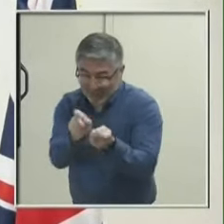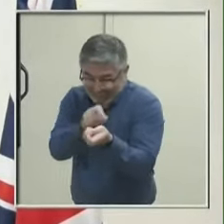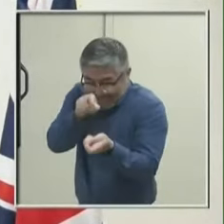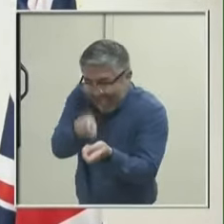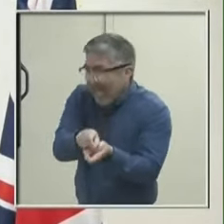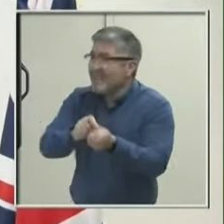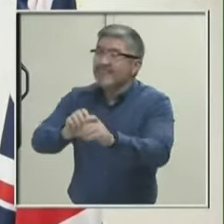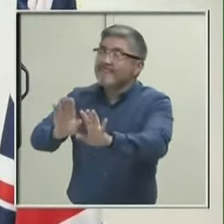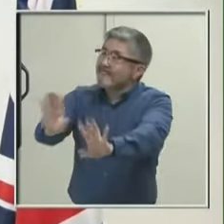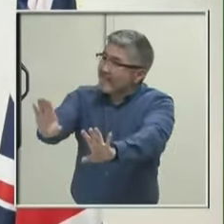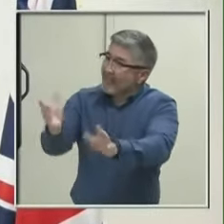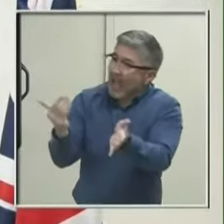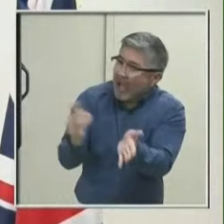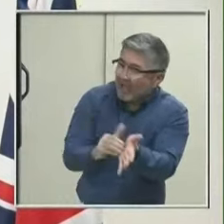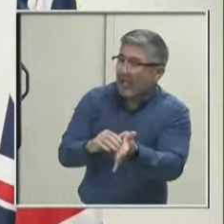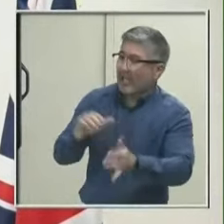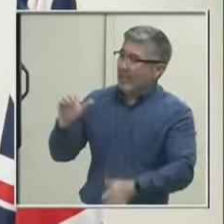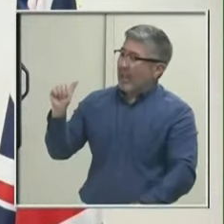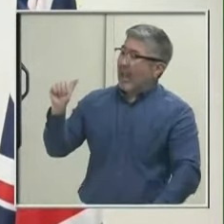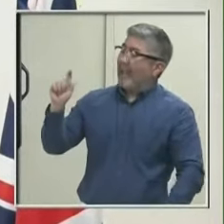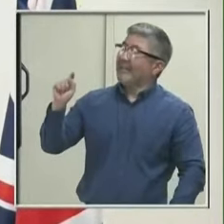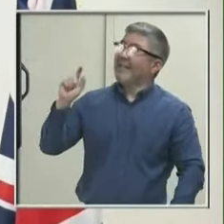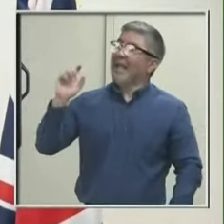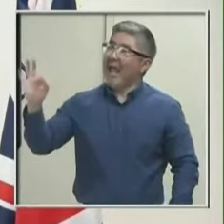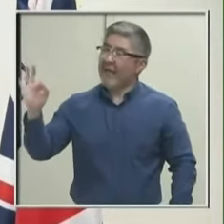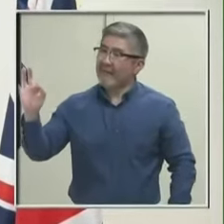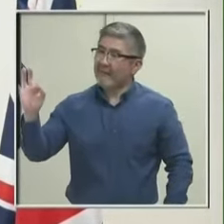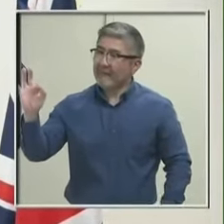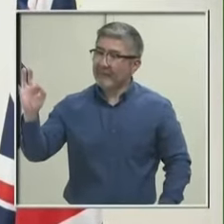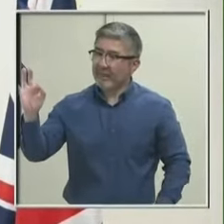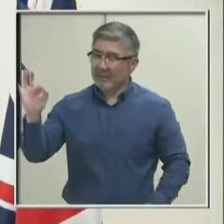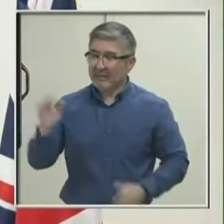the ATF to include in their report.